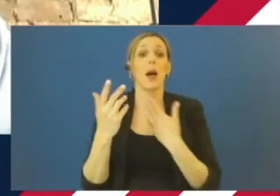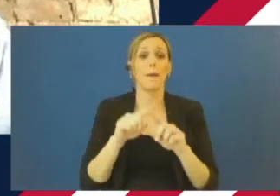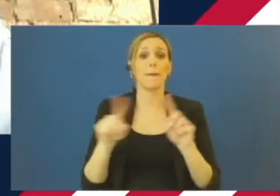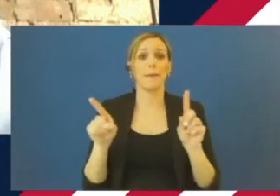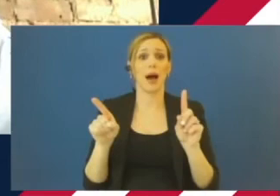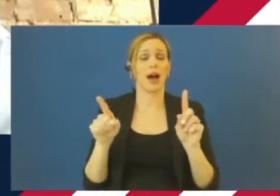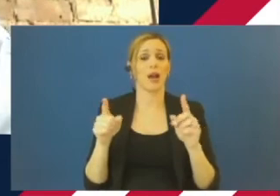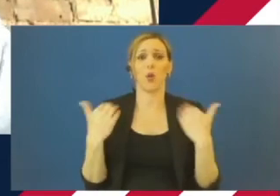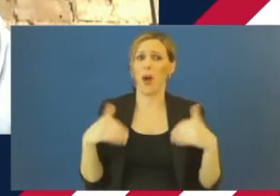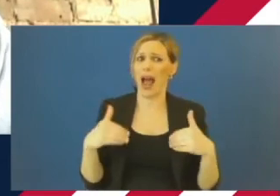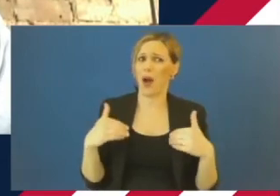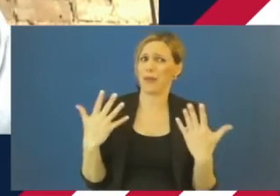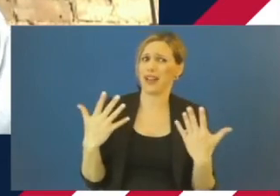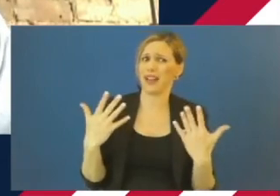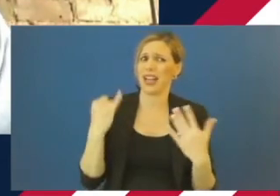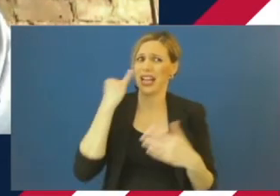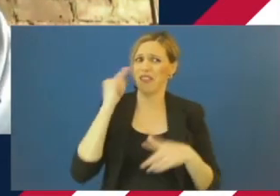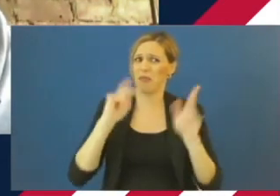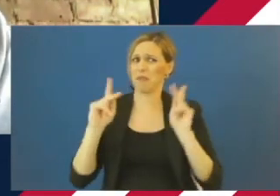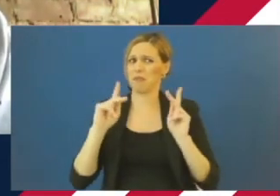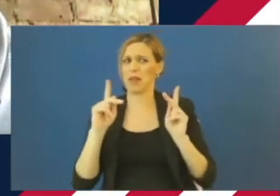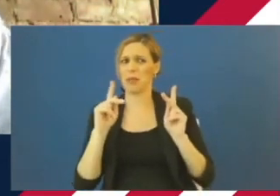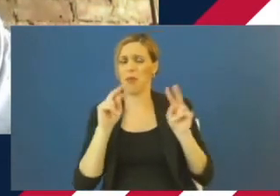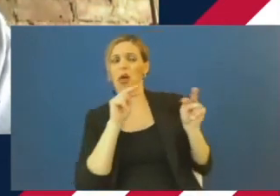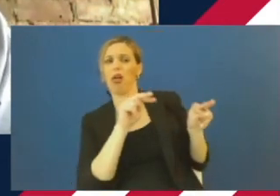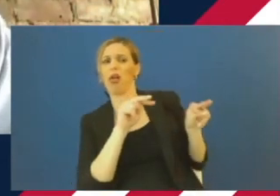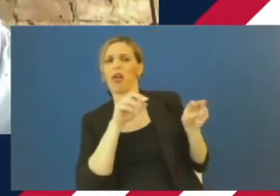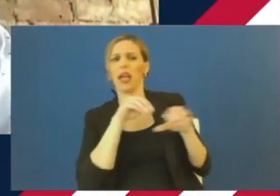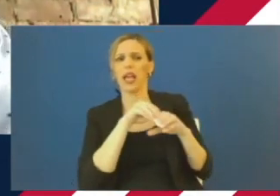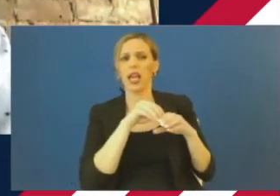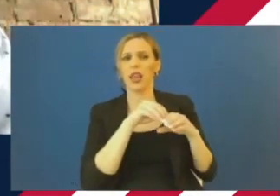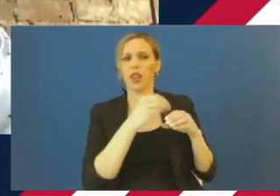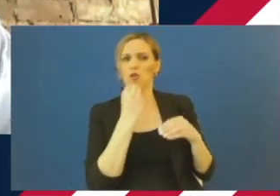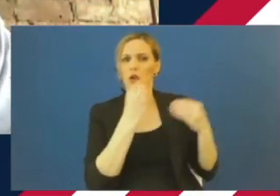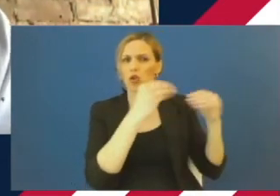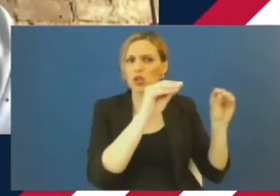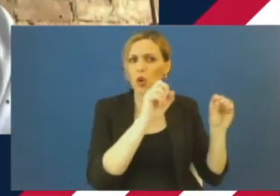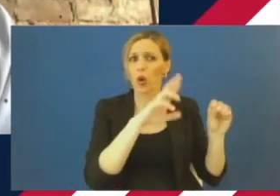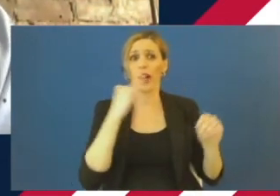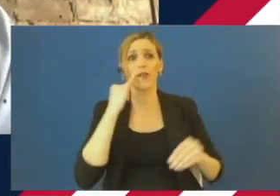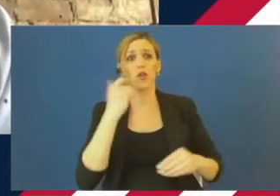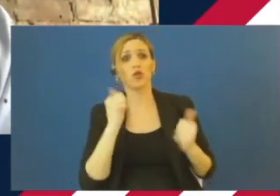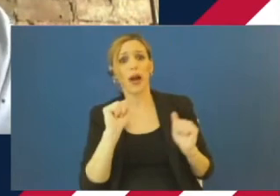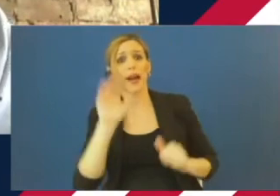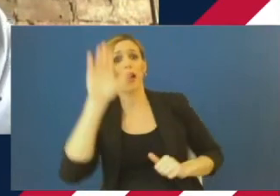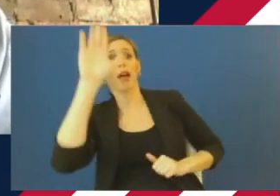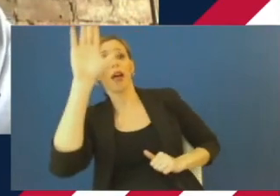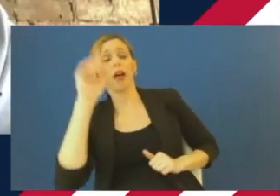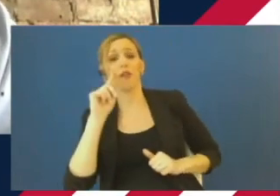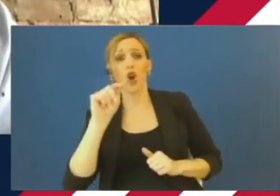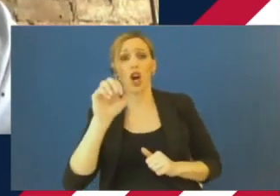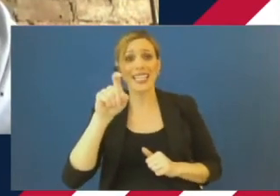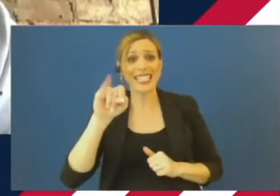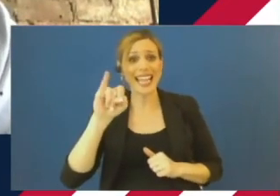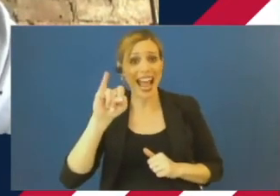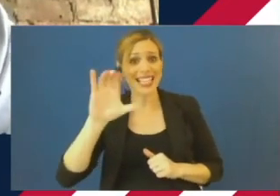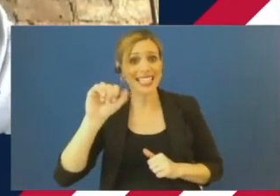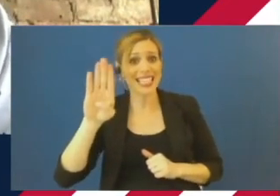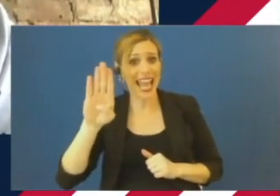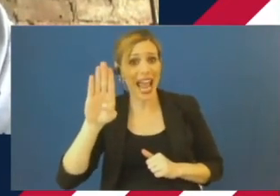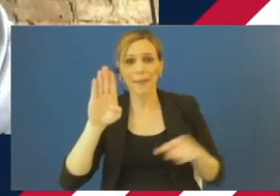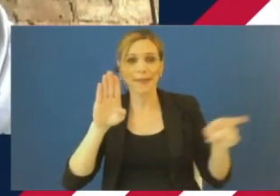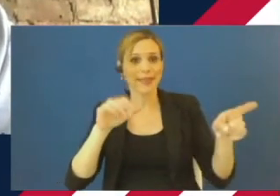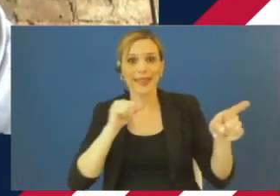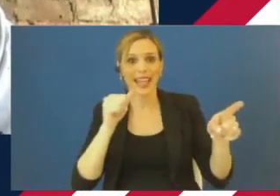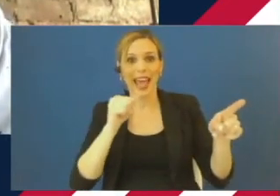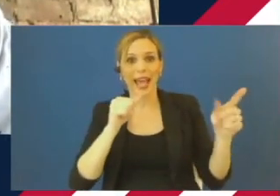grocery store, to not have the taxi cab stop when you try to hail one. Yeah, and then especially for